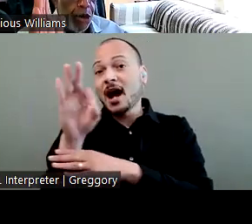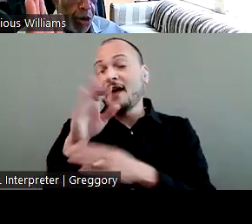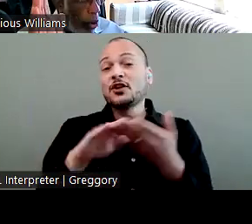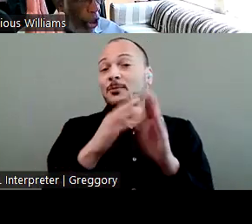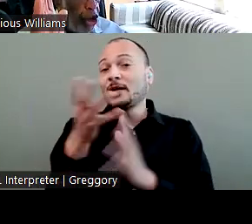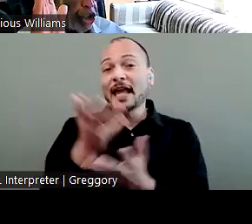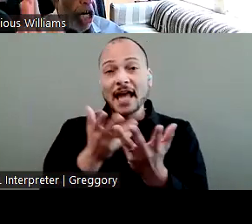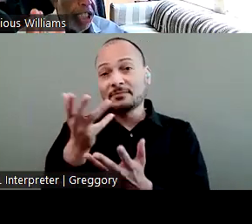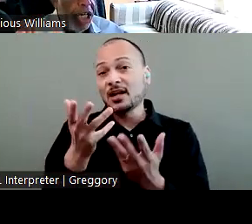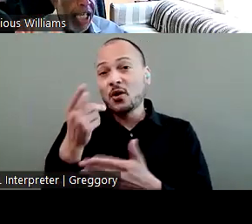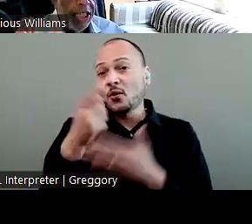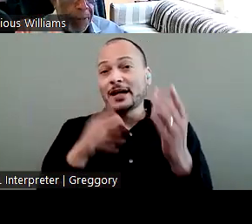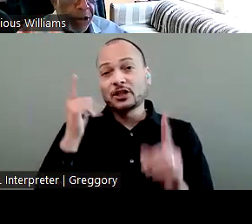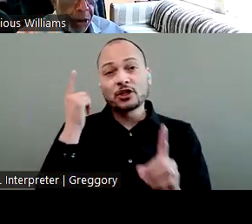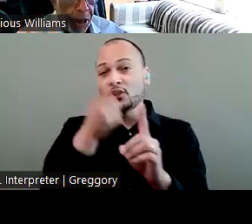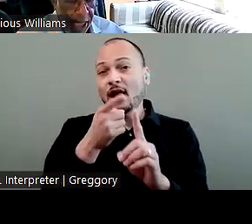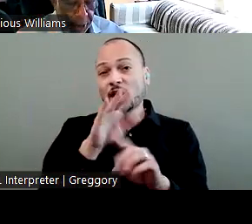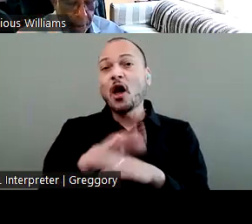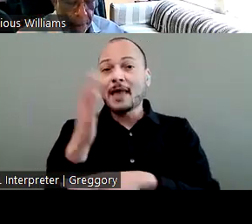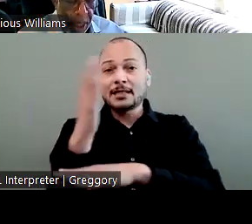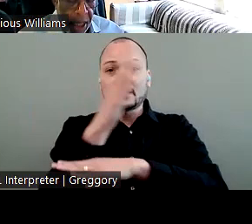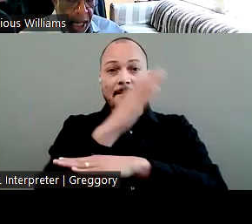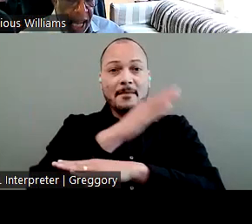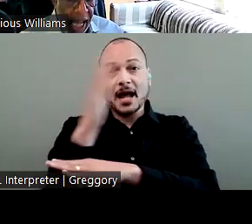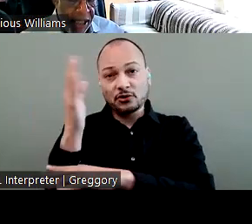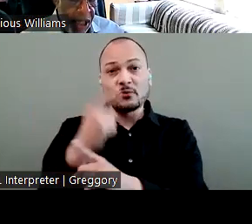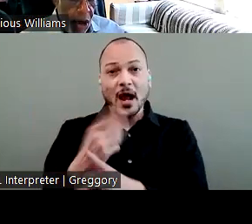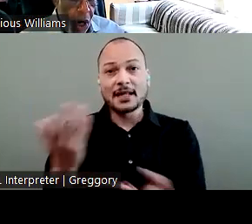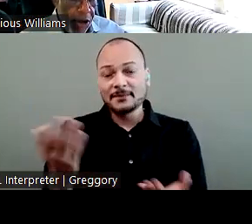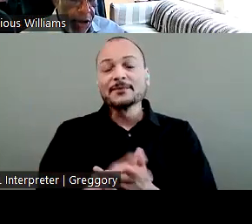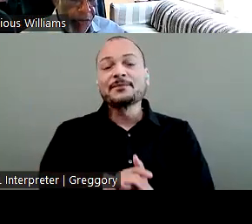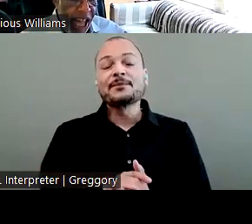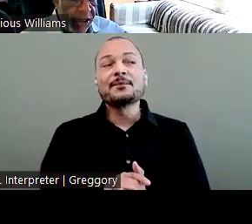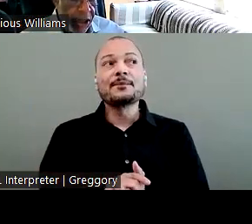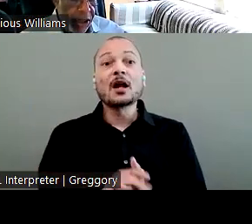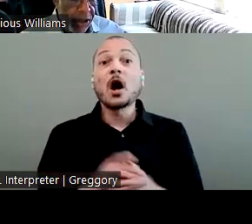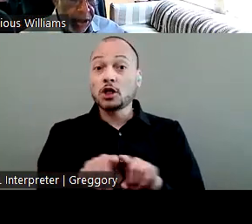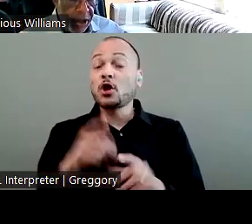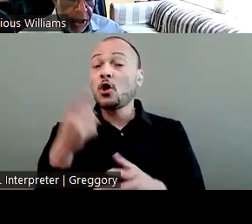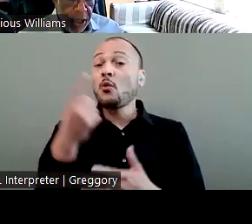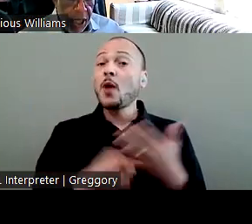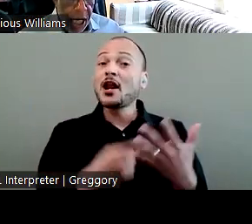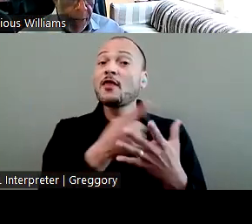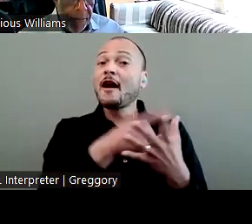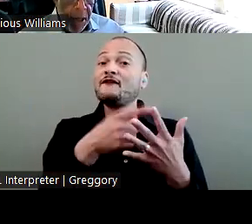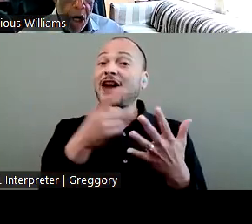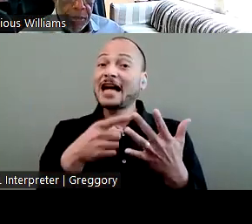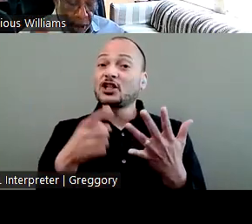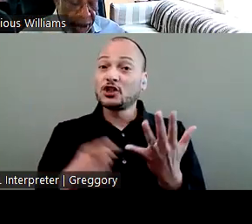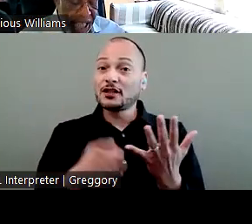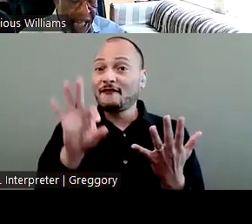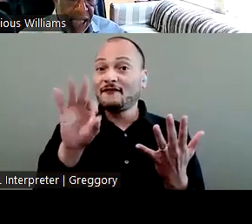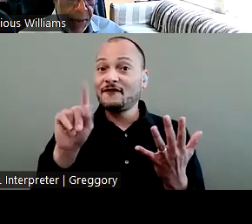are you trying? What's your target on that spectrum, right? And what are the factors?